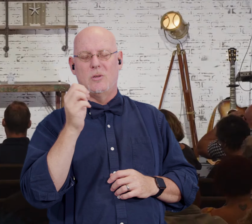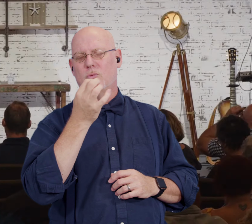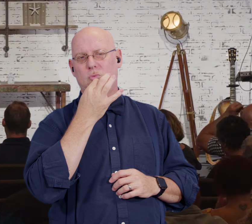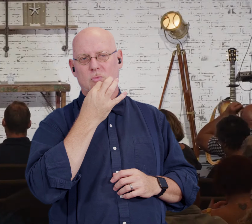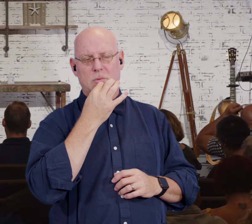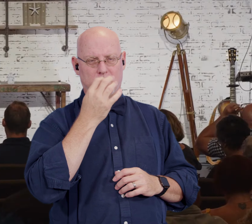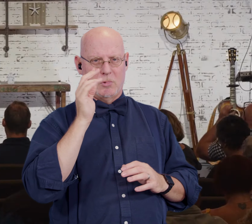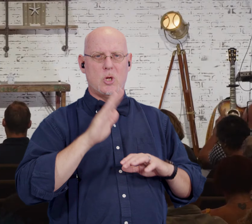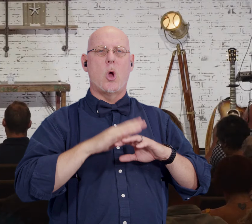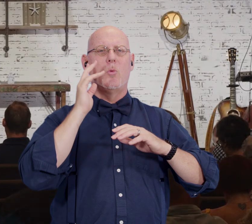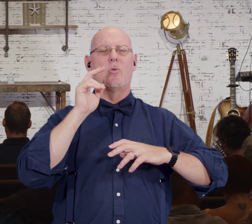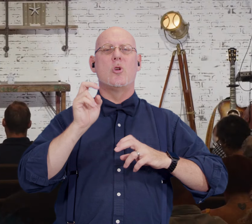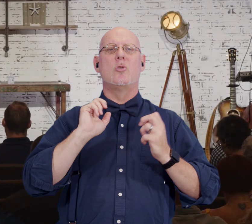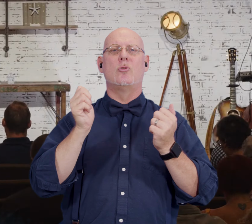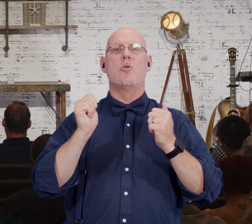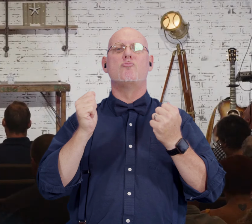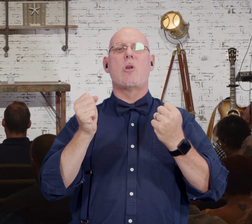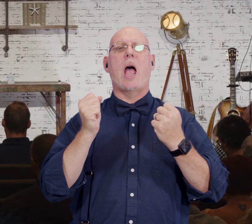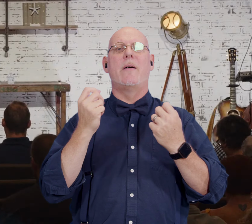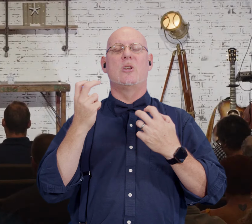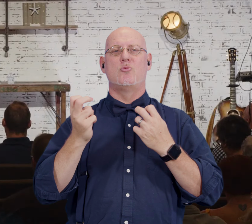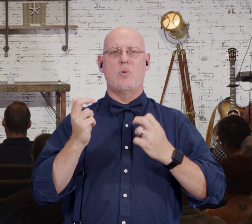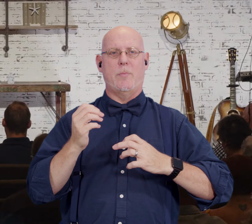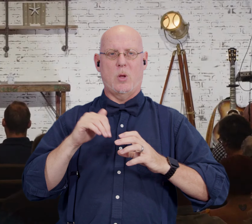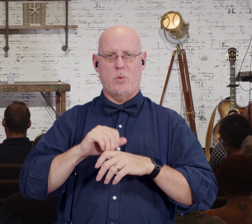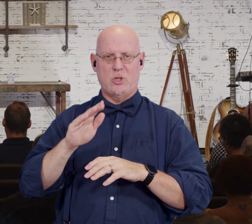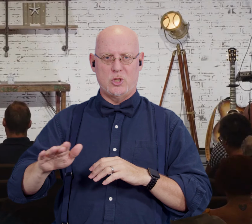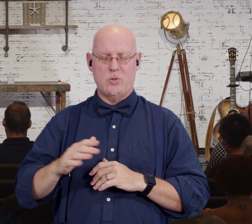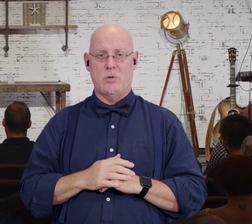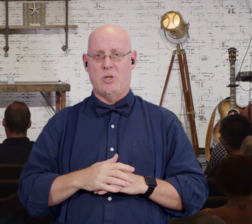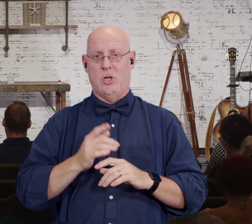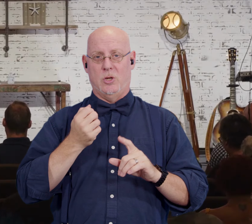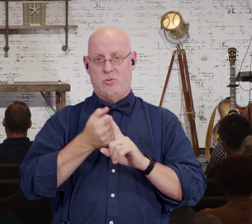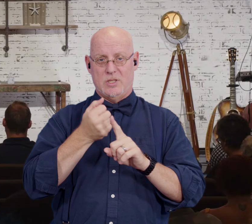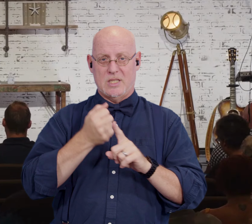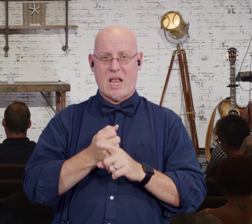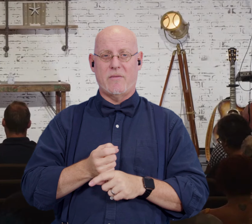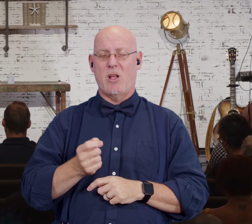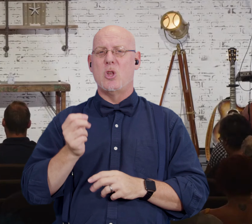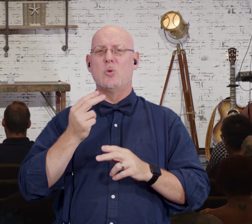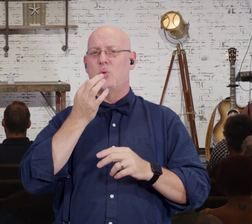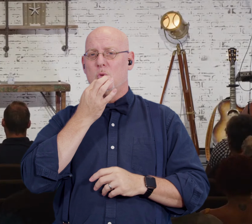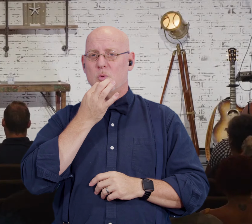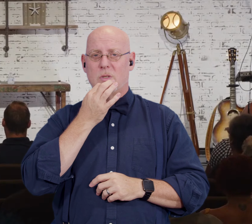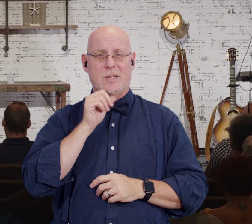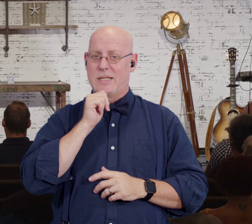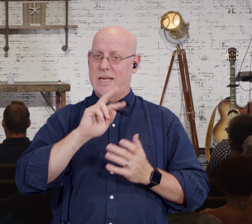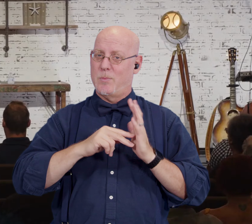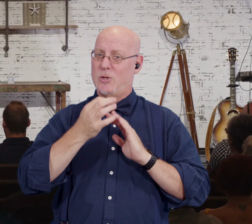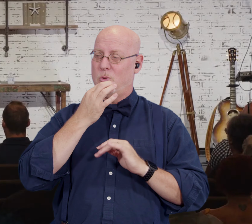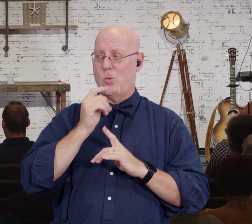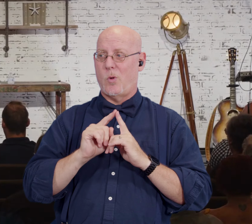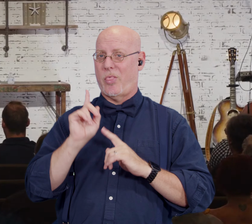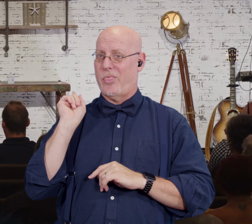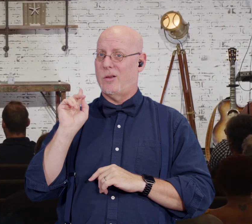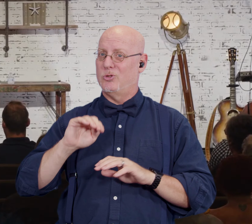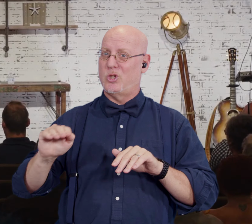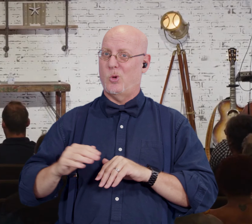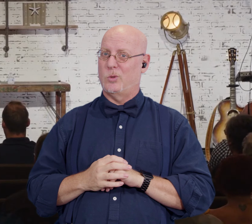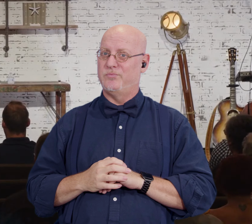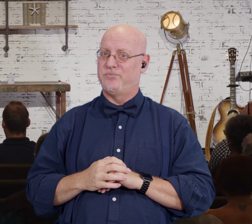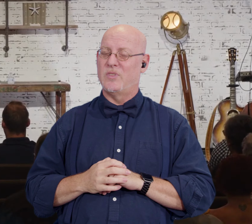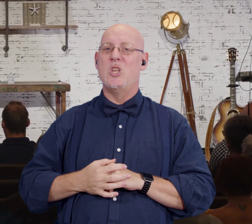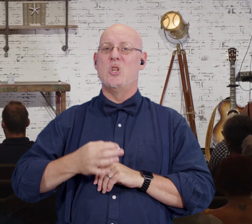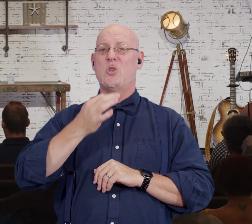in a little while. If you've ever been on a road trip with the children, you know that a little while to you doesn't mean a little while to them.